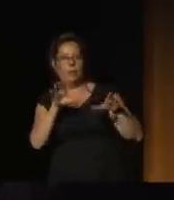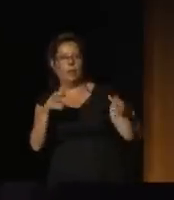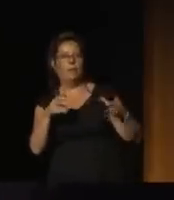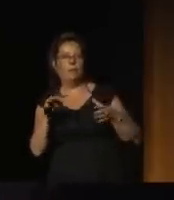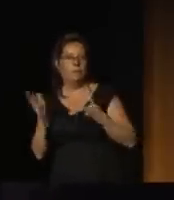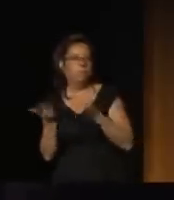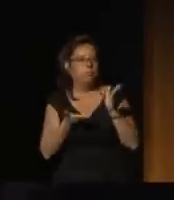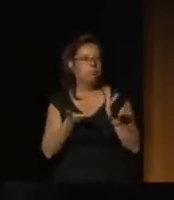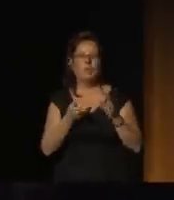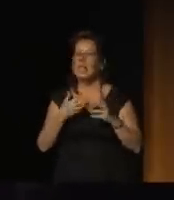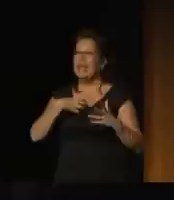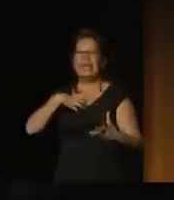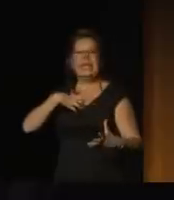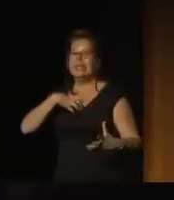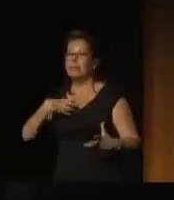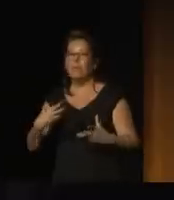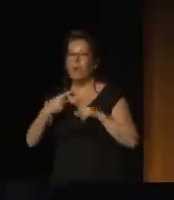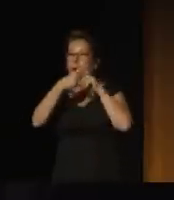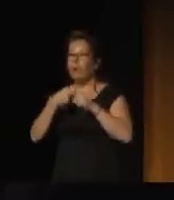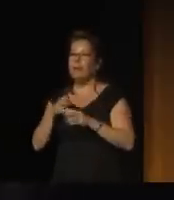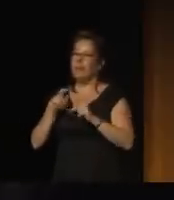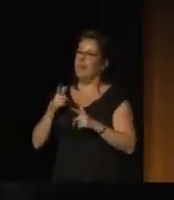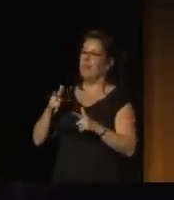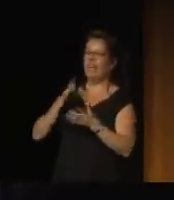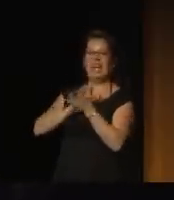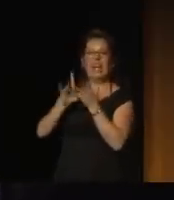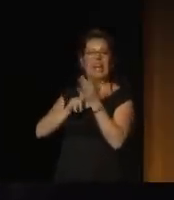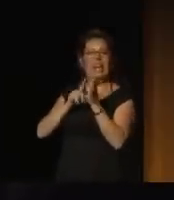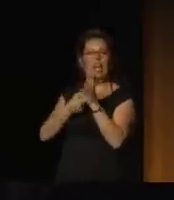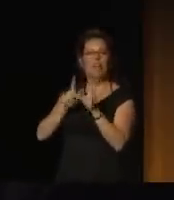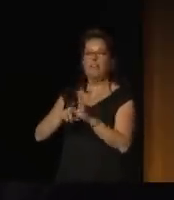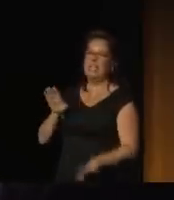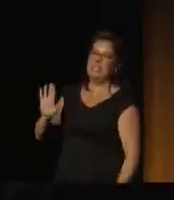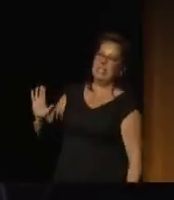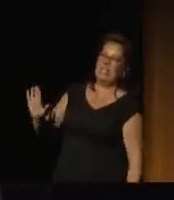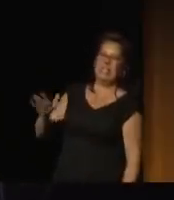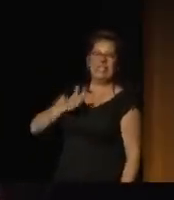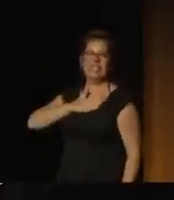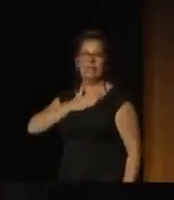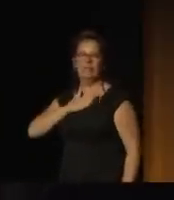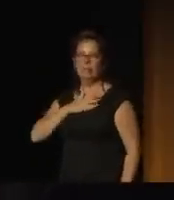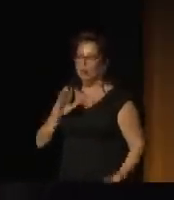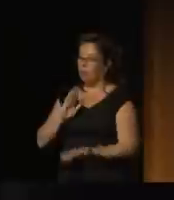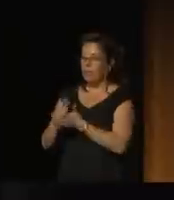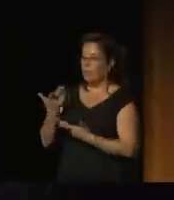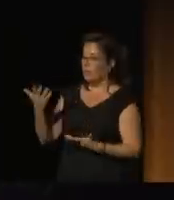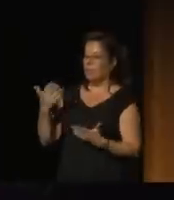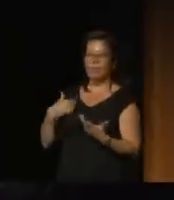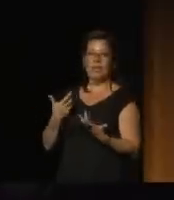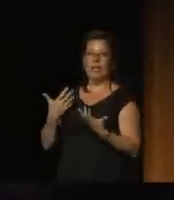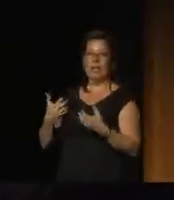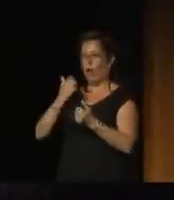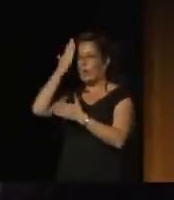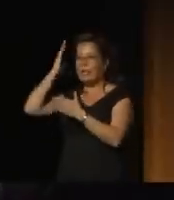Hillary. Hillary had 25 years of public life that qualified her in every way to be president of the United States, but